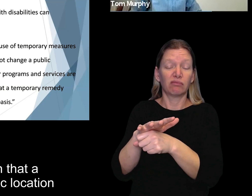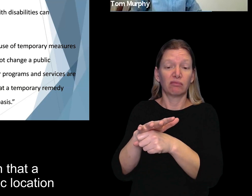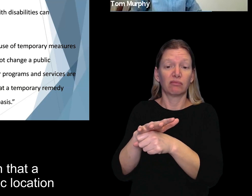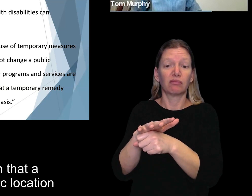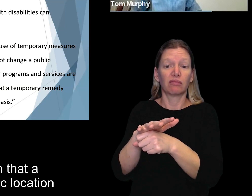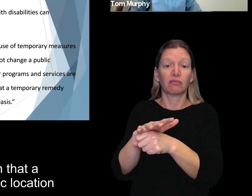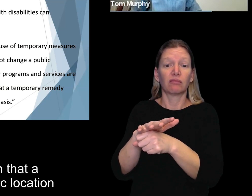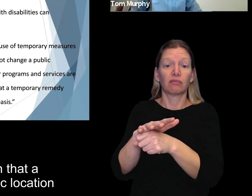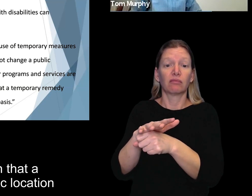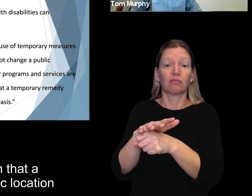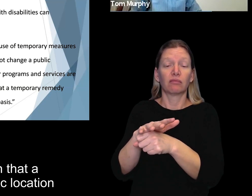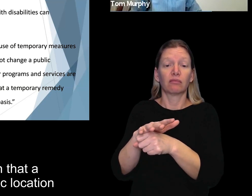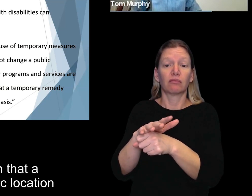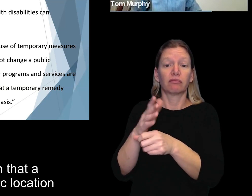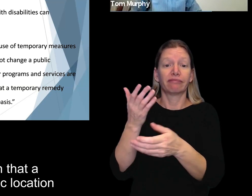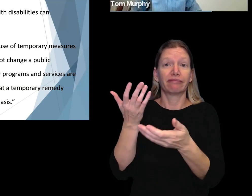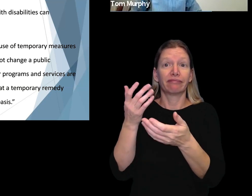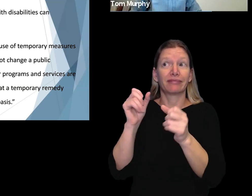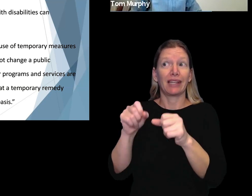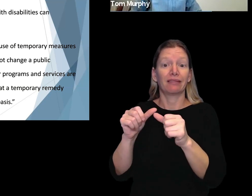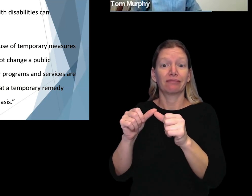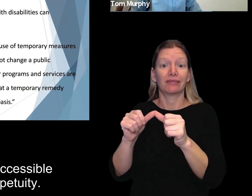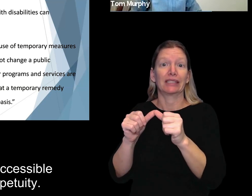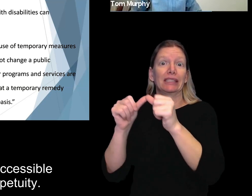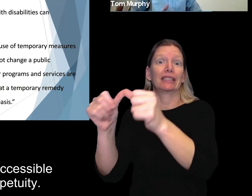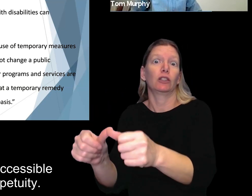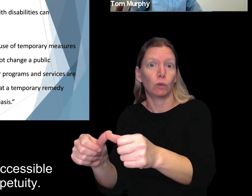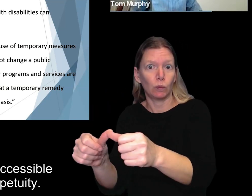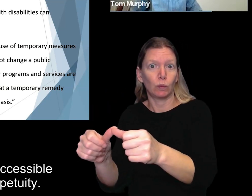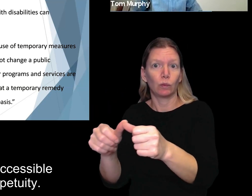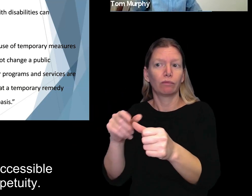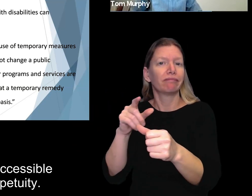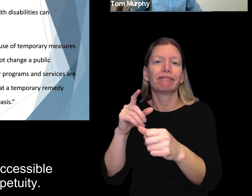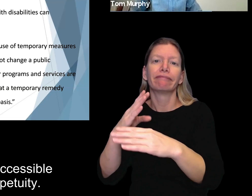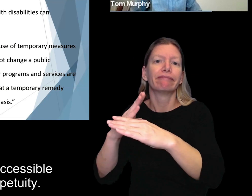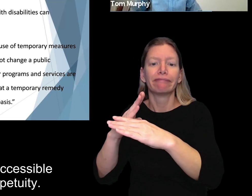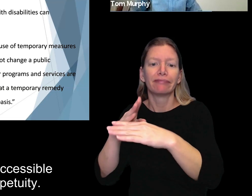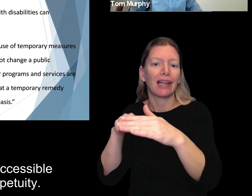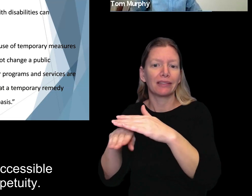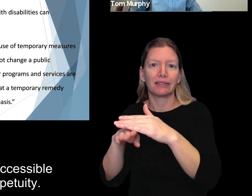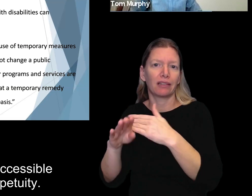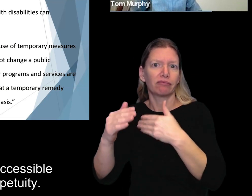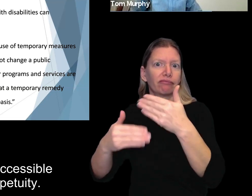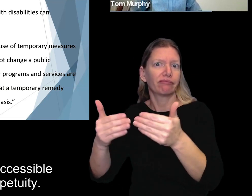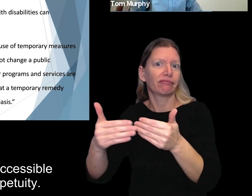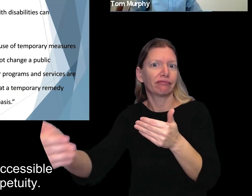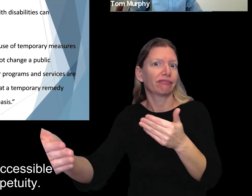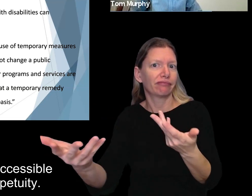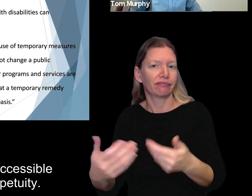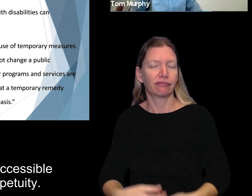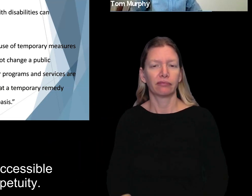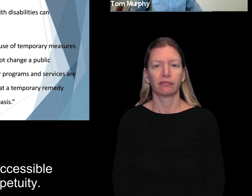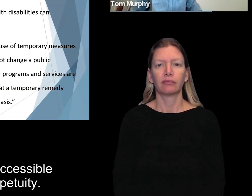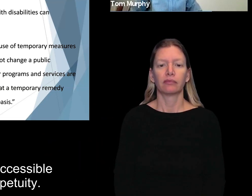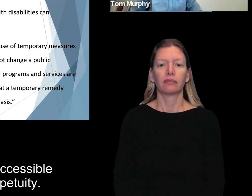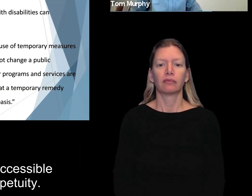a polling place or a public location can continue to be inaccessible going